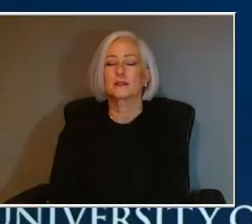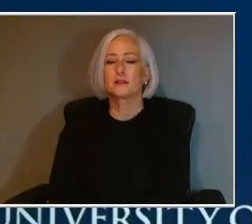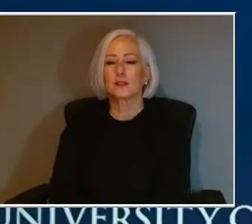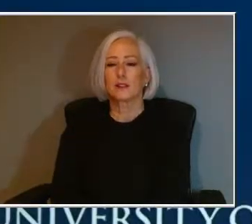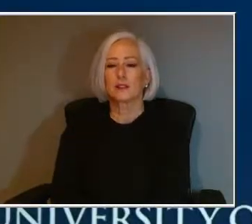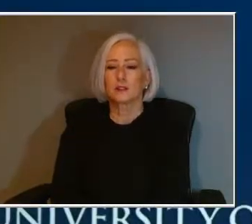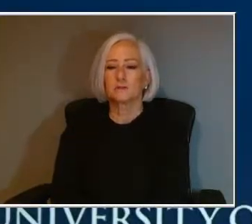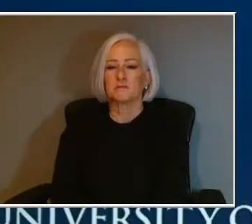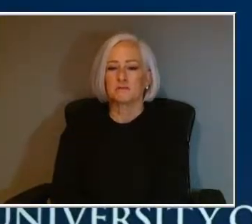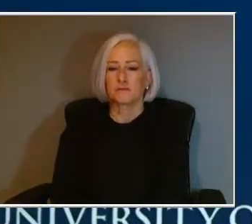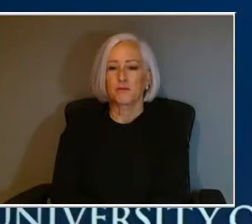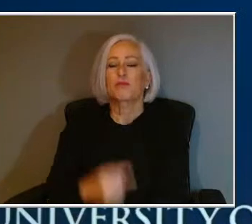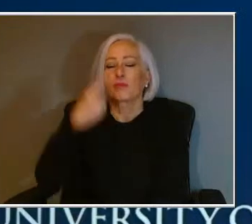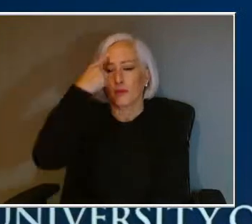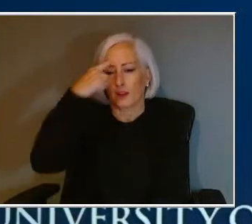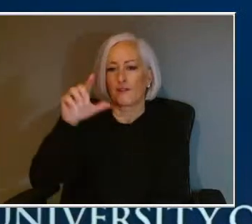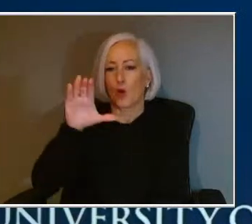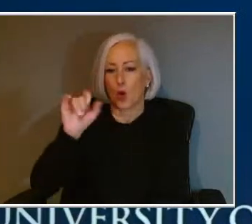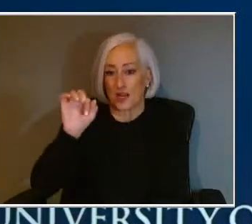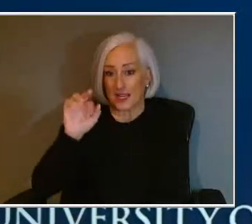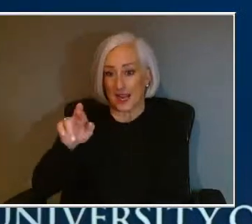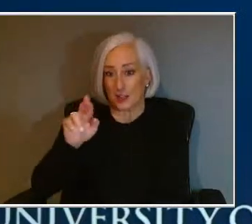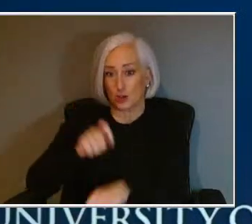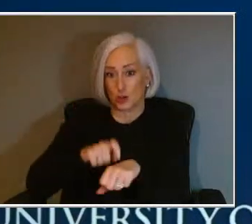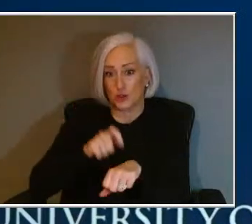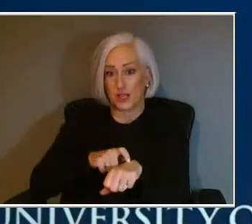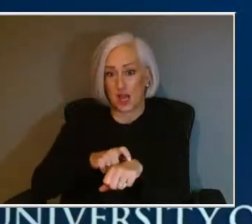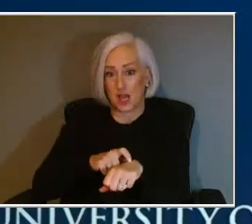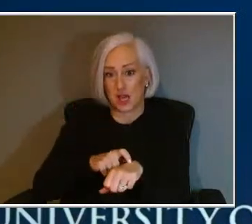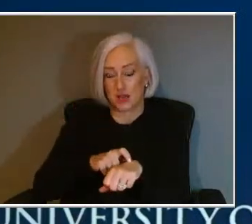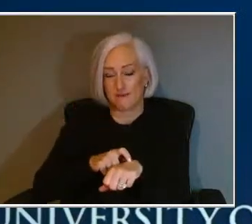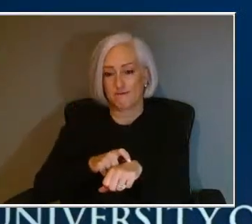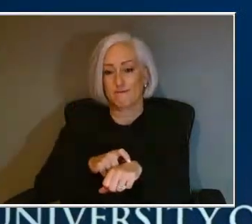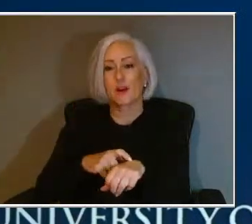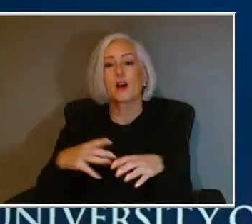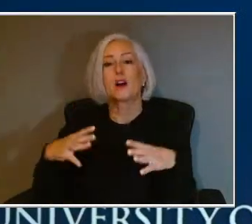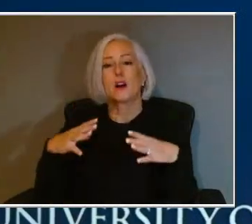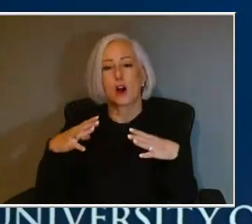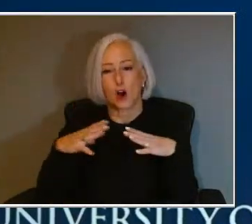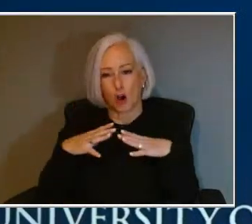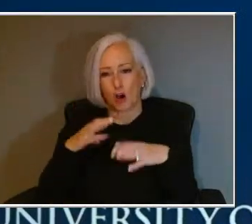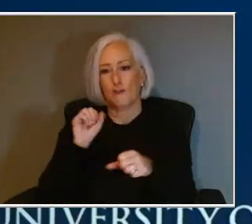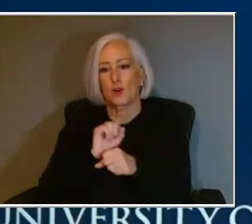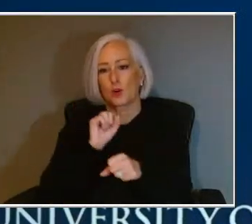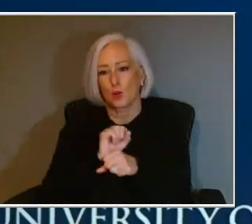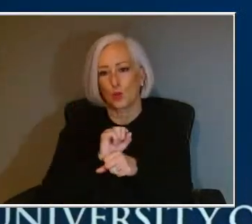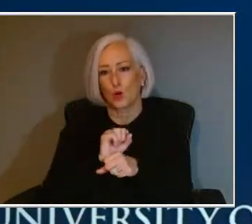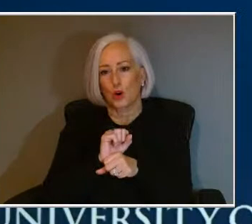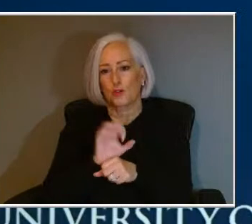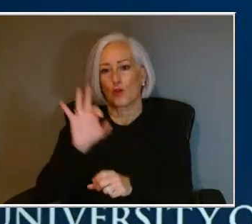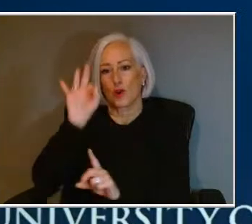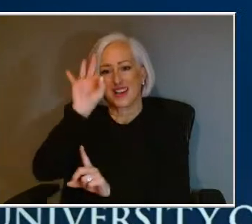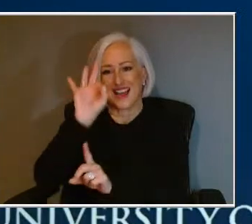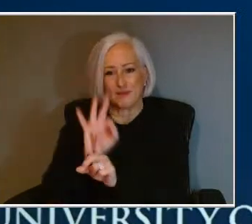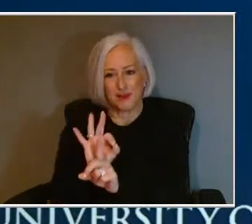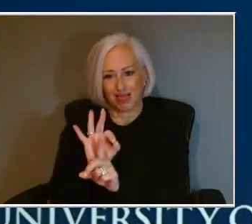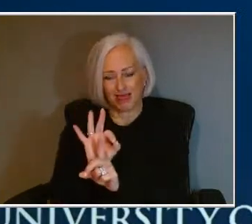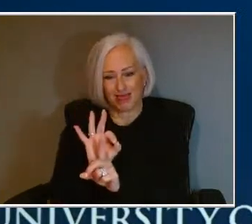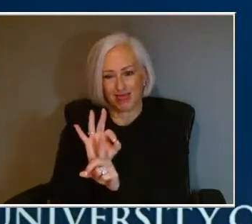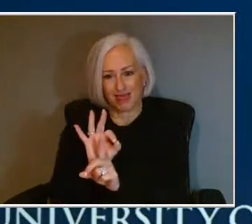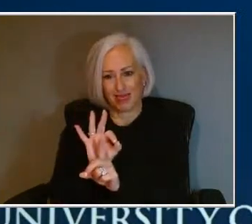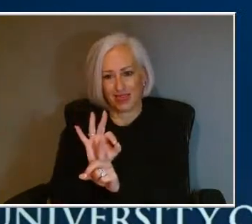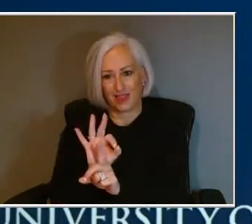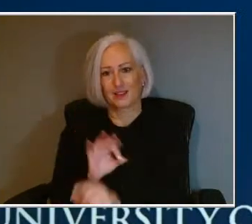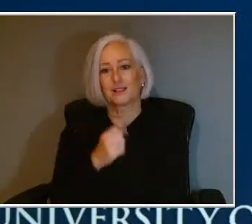the cancer, during the cancer time, I was off work for entire 9 months. And one thing is, I